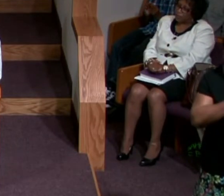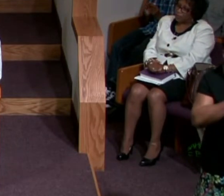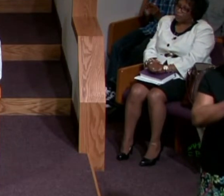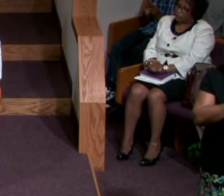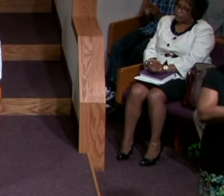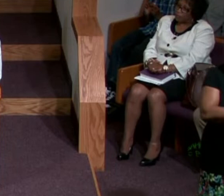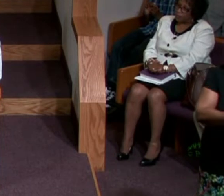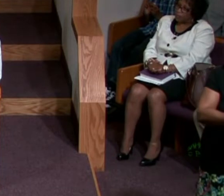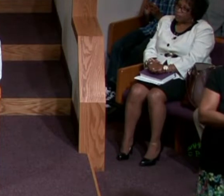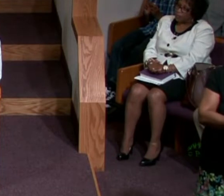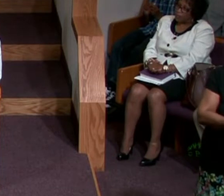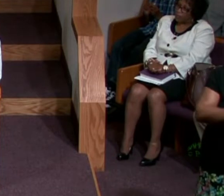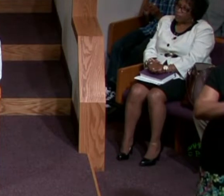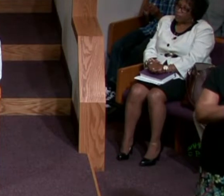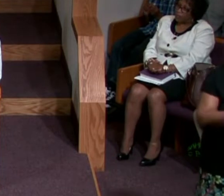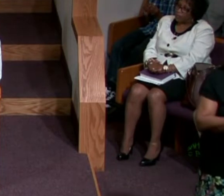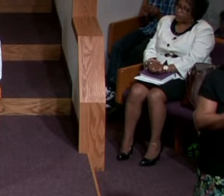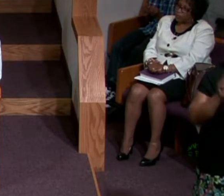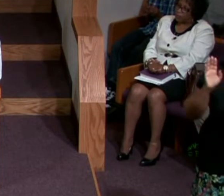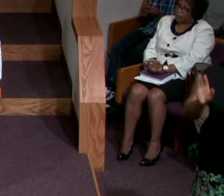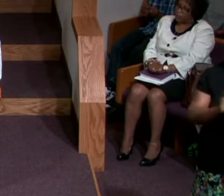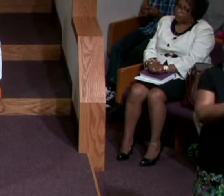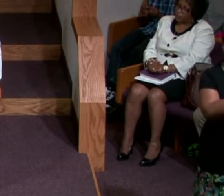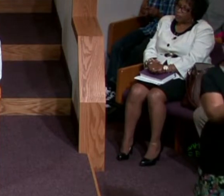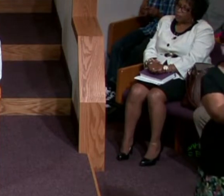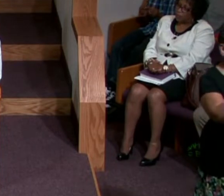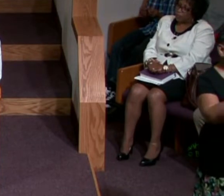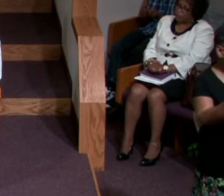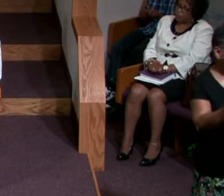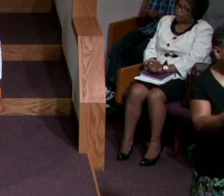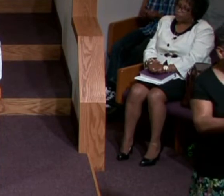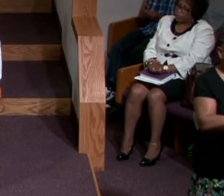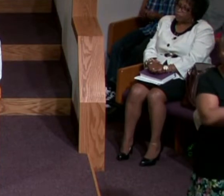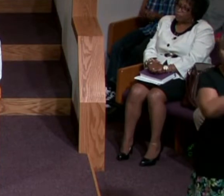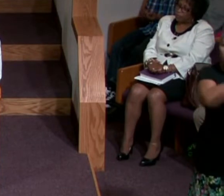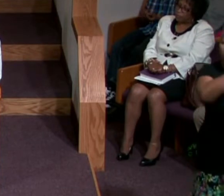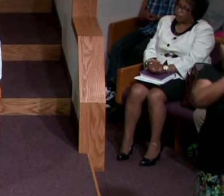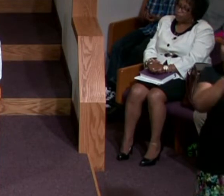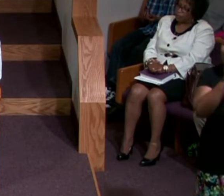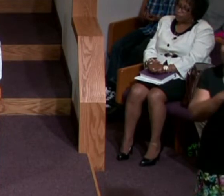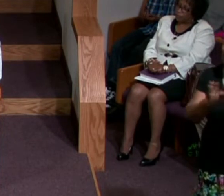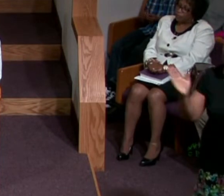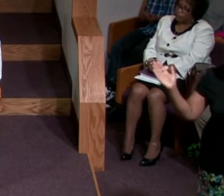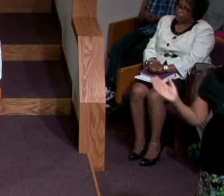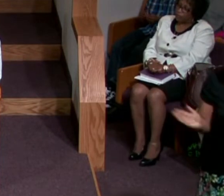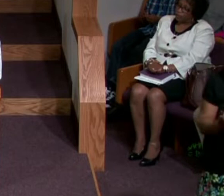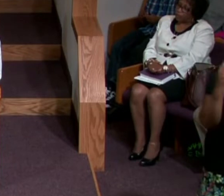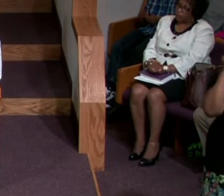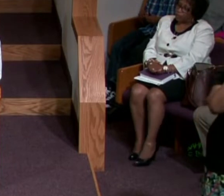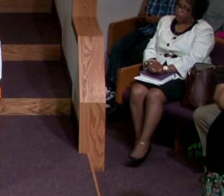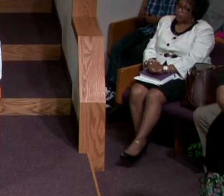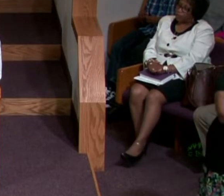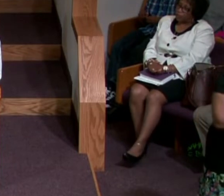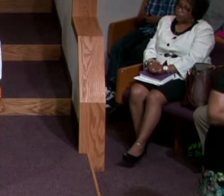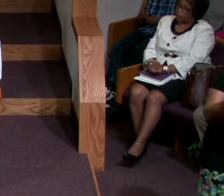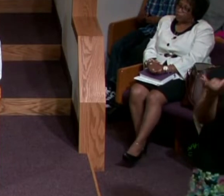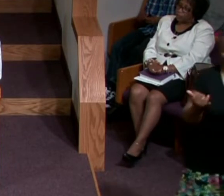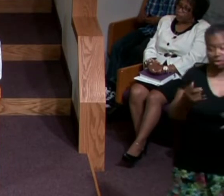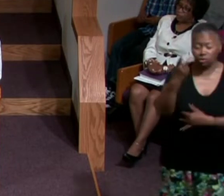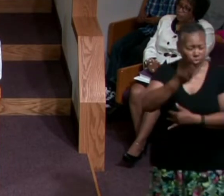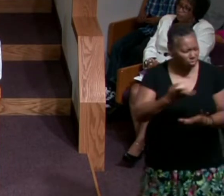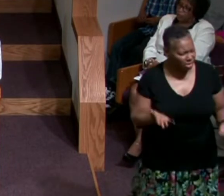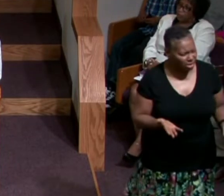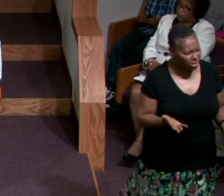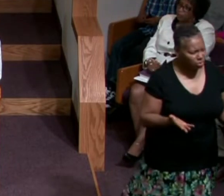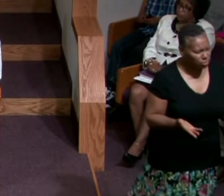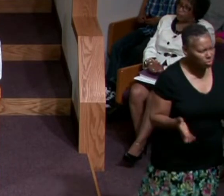spiritually insimulated, and God had major plans for his son. Now, there are two things that you can actually do when you discover